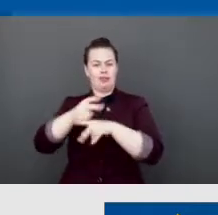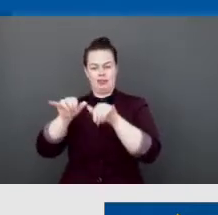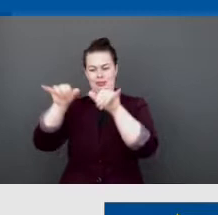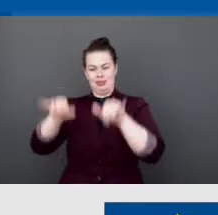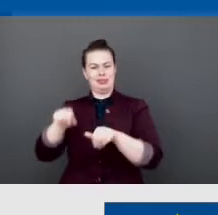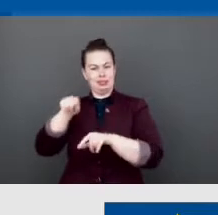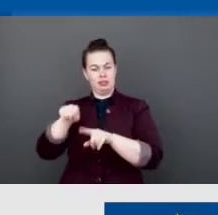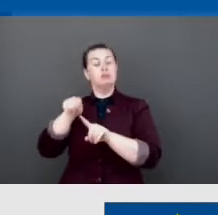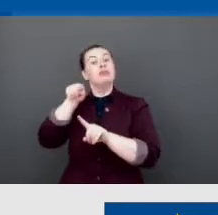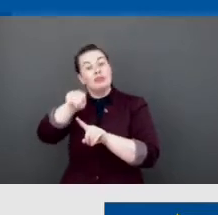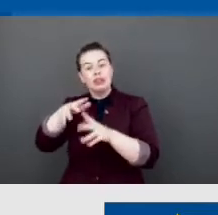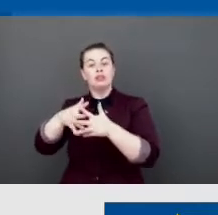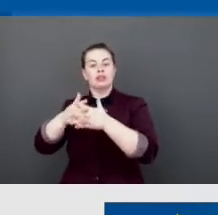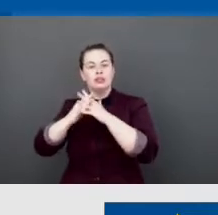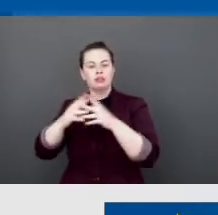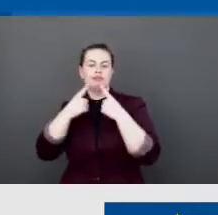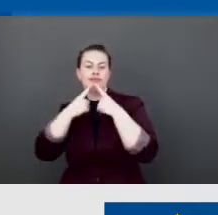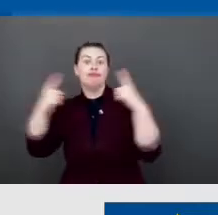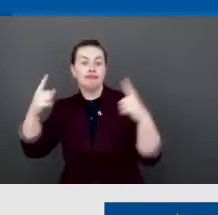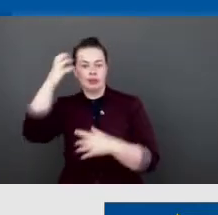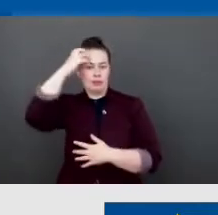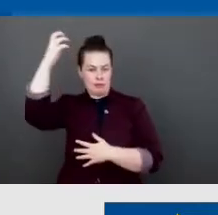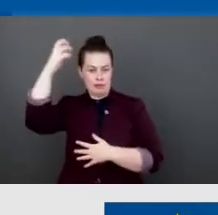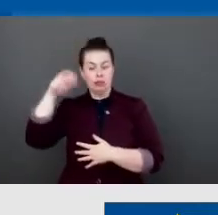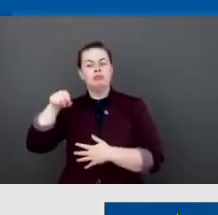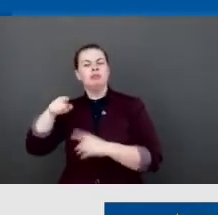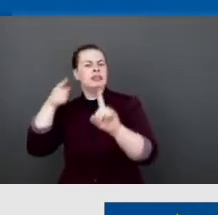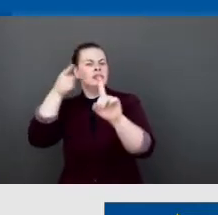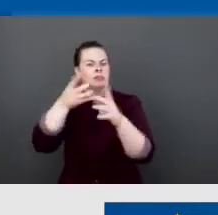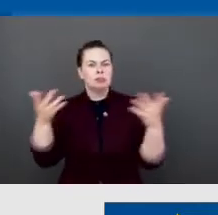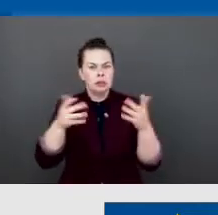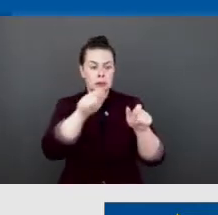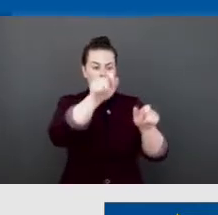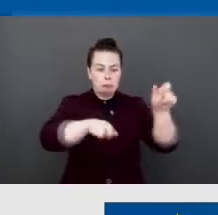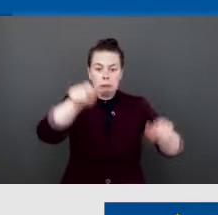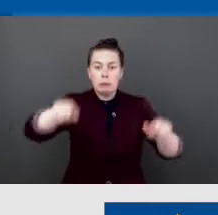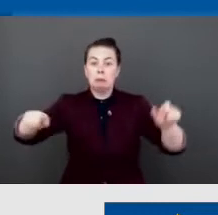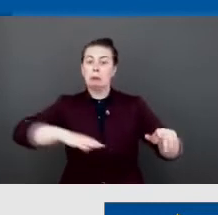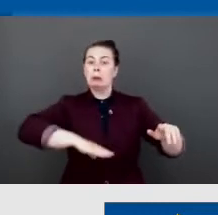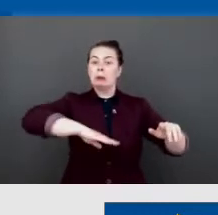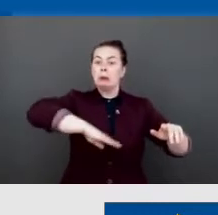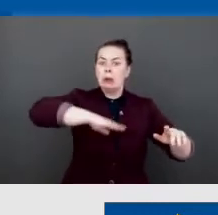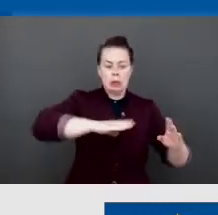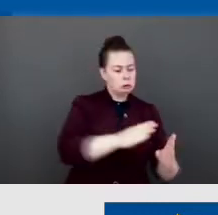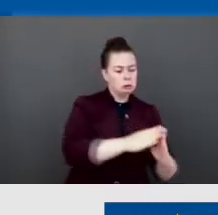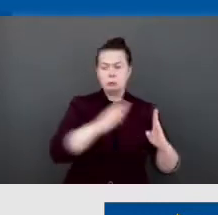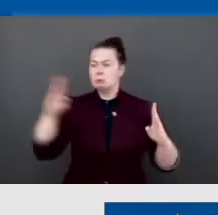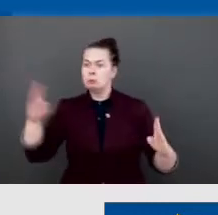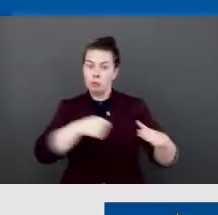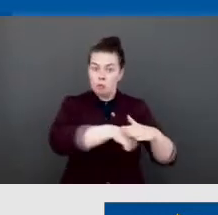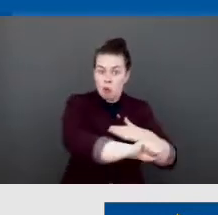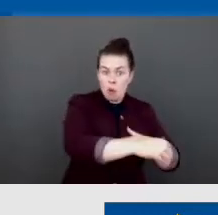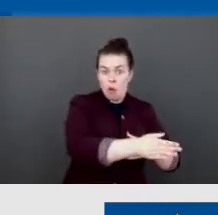government for all the country. This network provides continuous integrated care for dependent